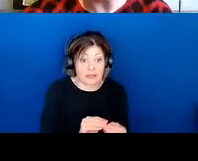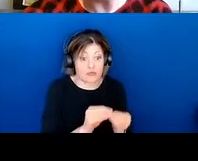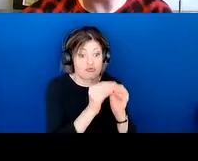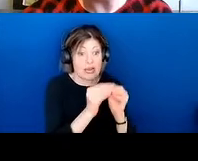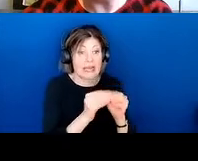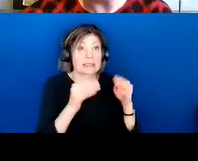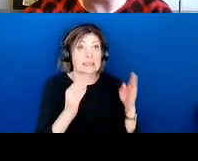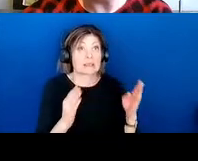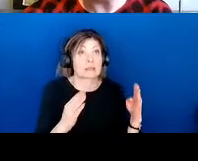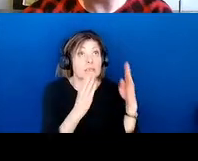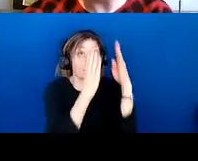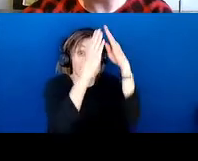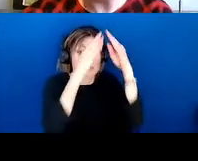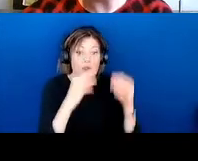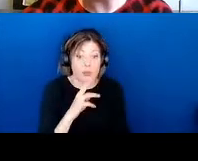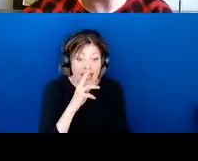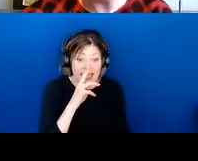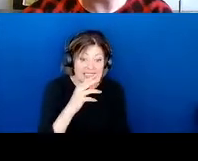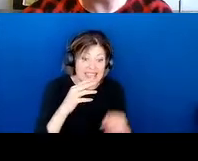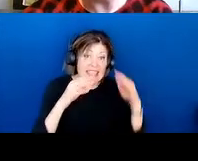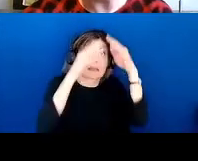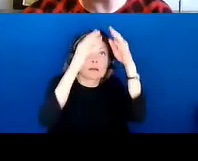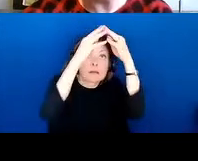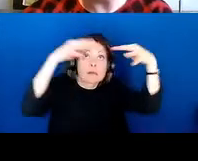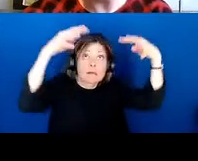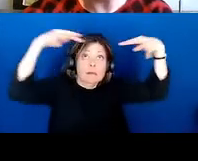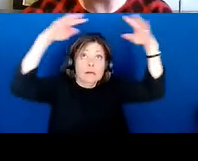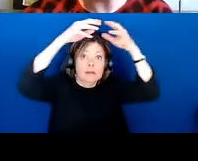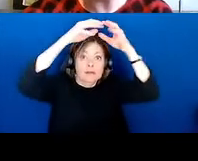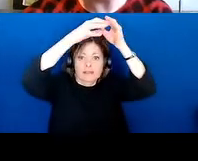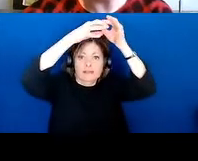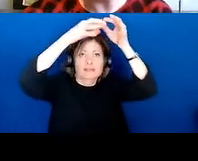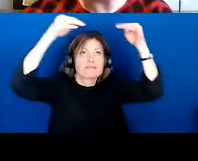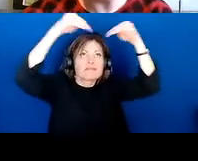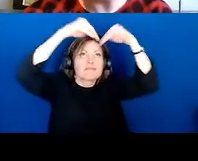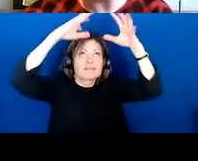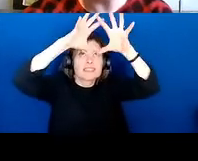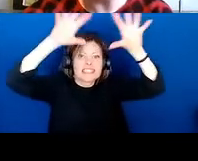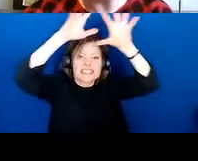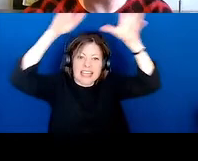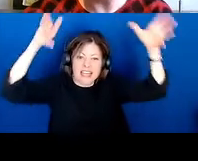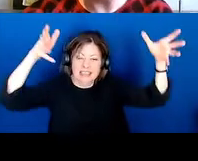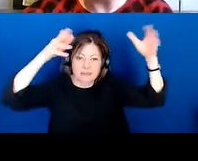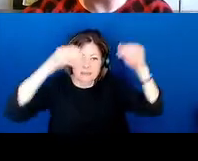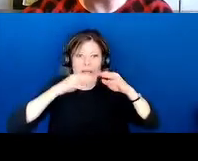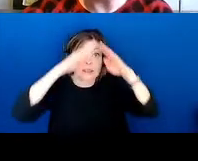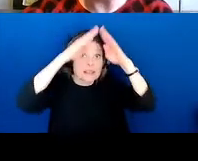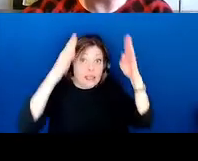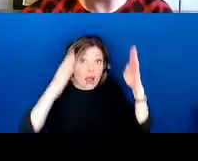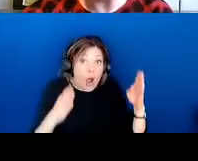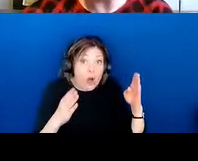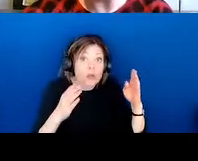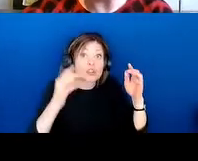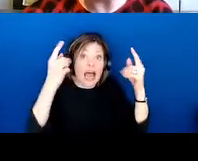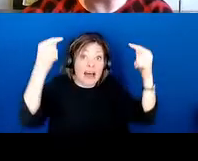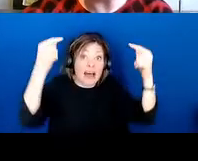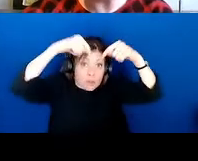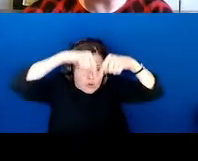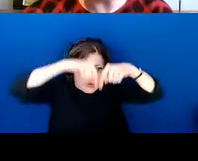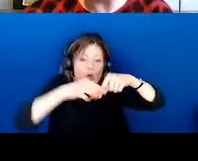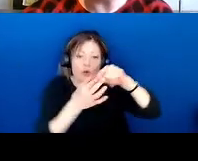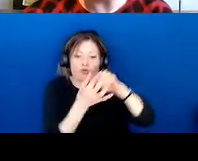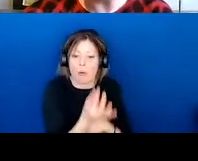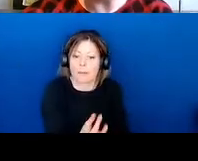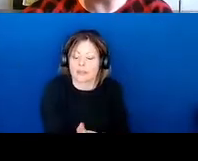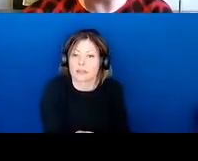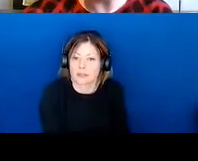there. The tips of each arch have a cast iron droplet, an early use of cast